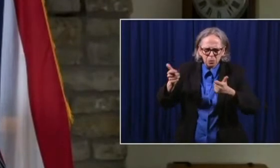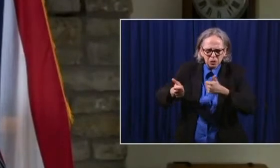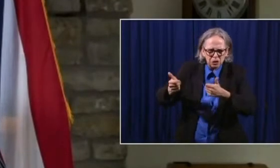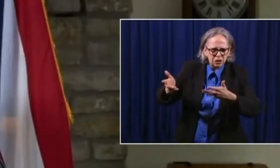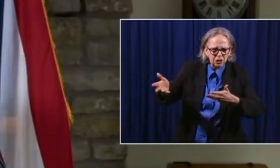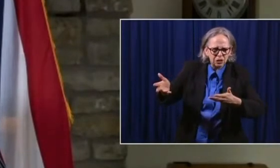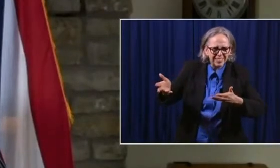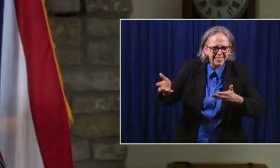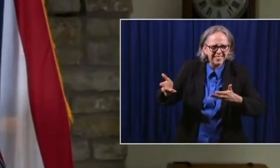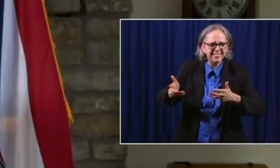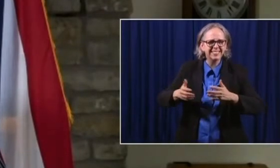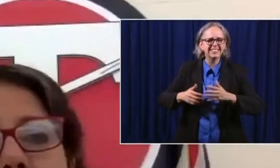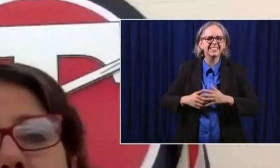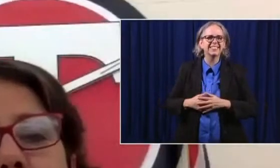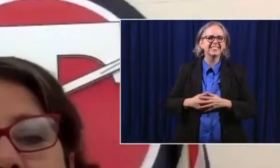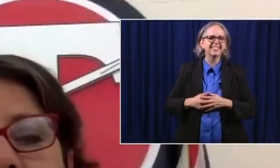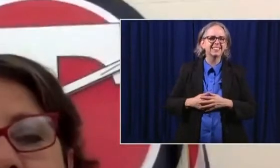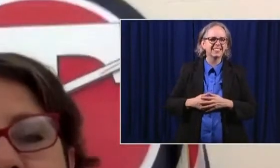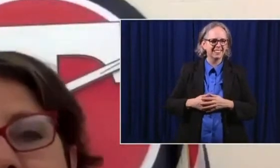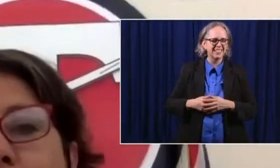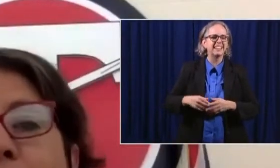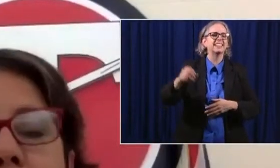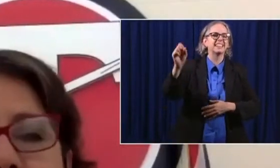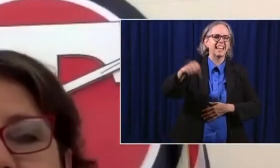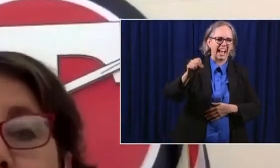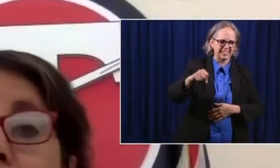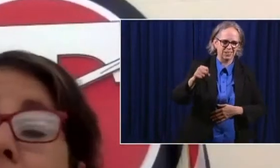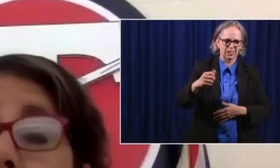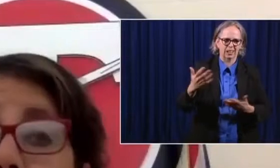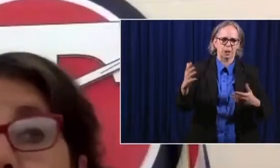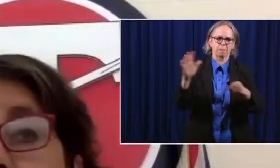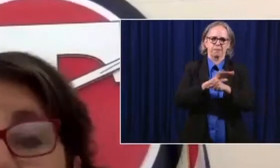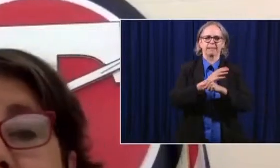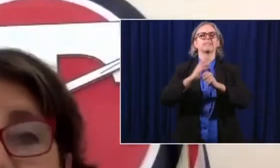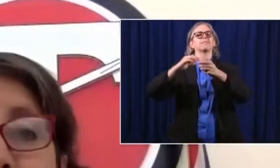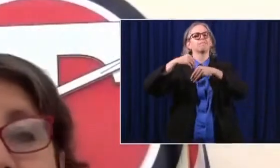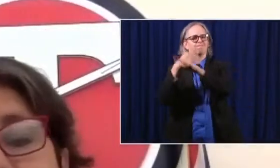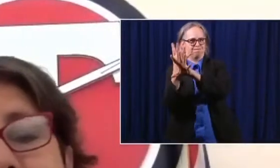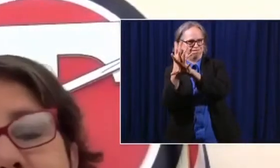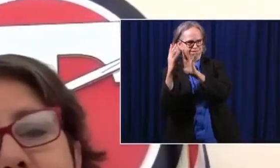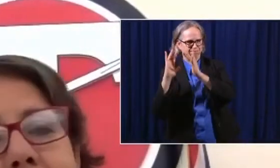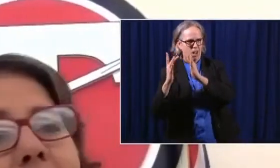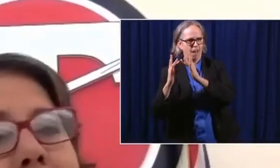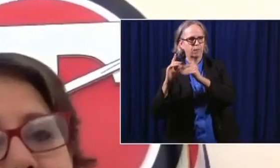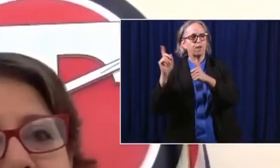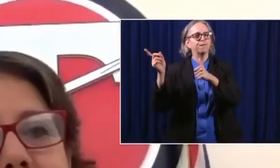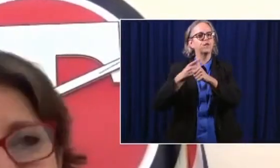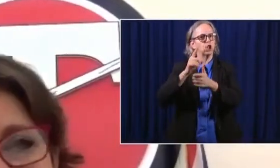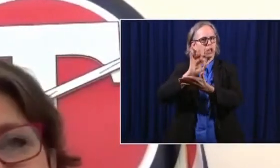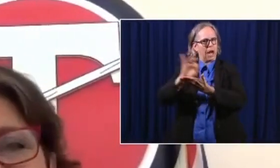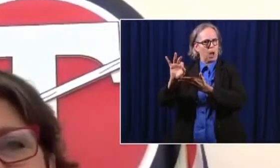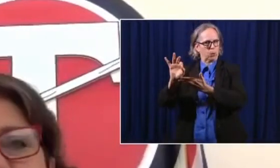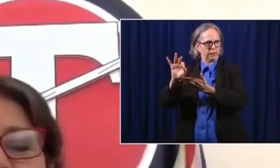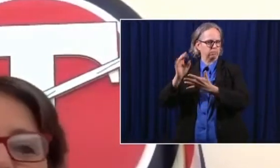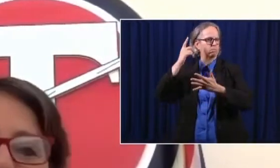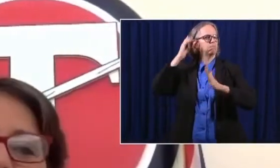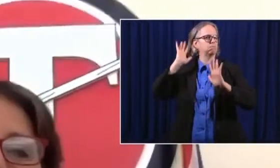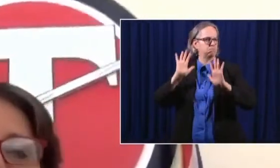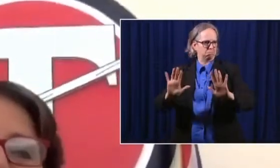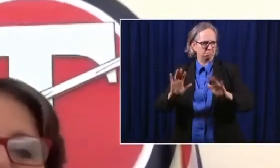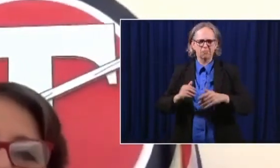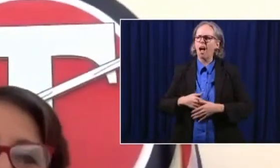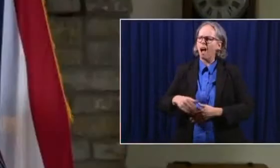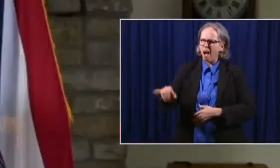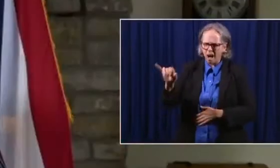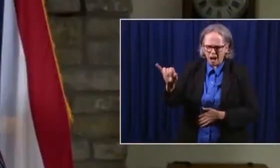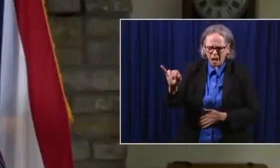be? Yes, Governor, we are completely remote at this point for the first 9 weeks of the school year. And have you started